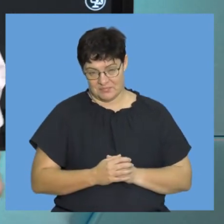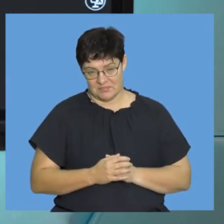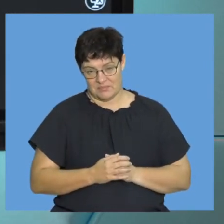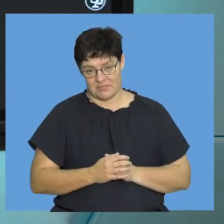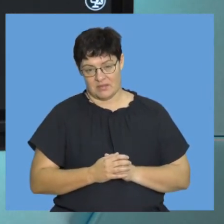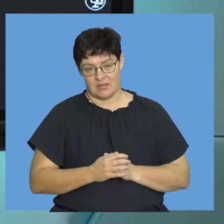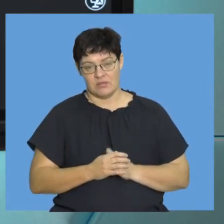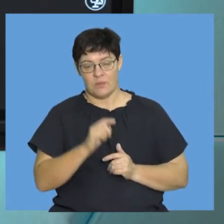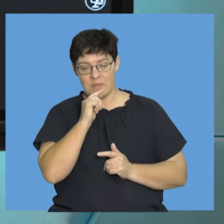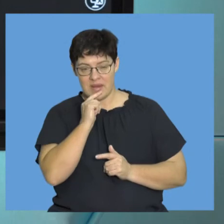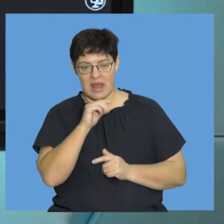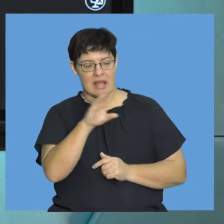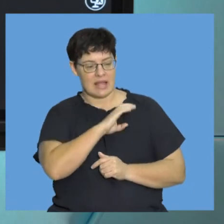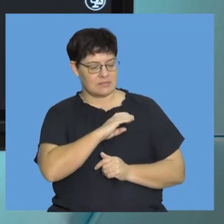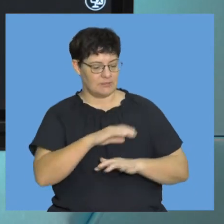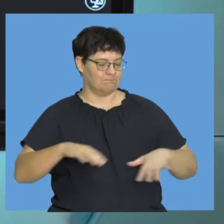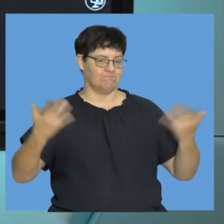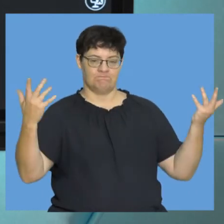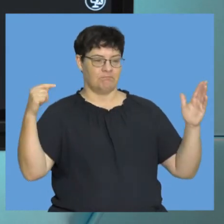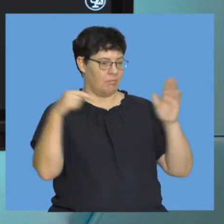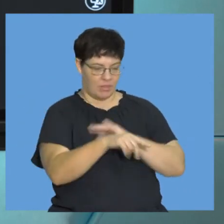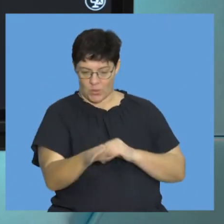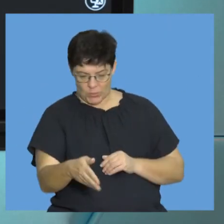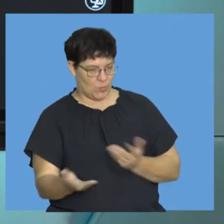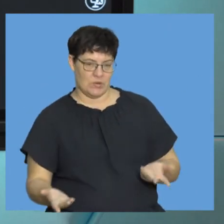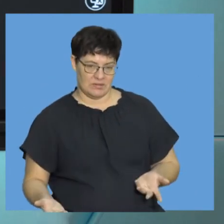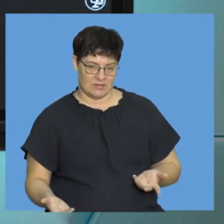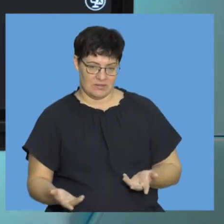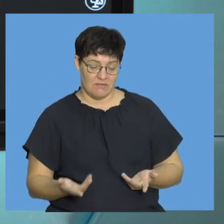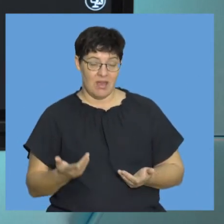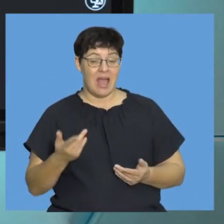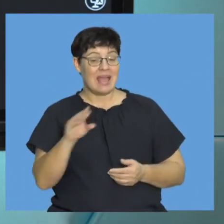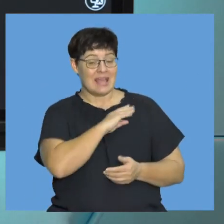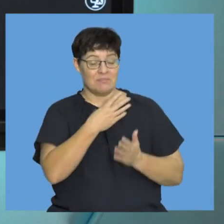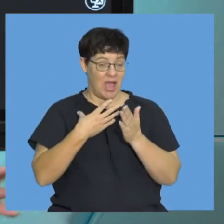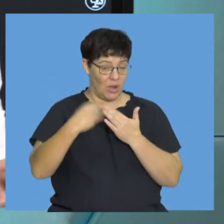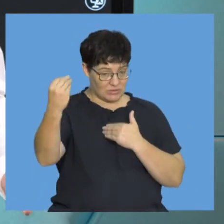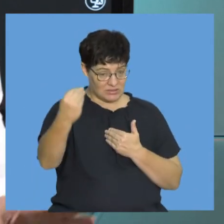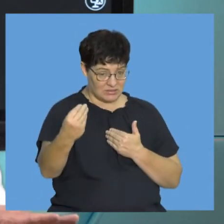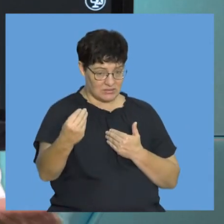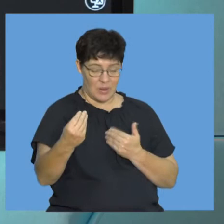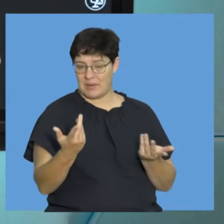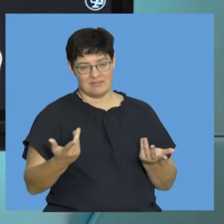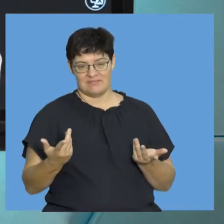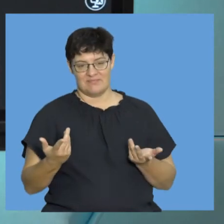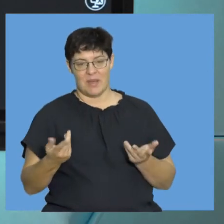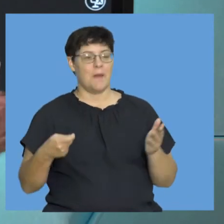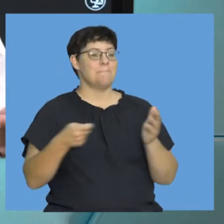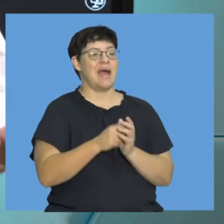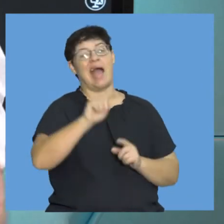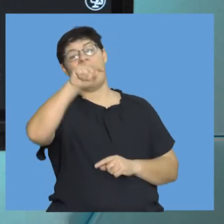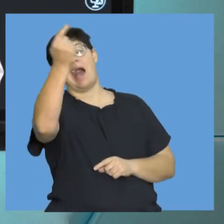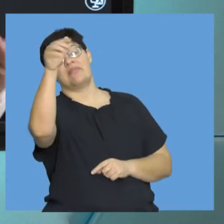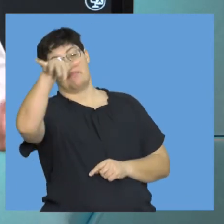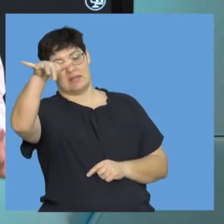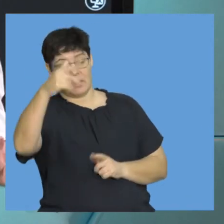So that you do not lose the customer. Because once the customer walks out, that's the end. They're going to buy that